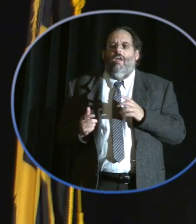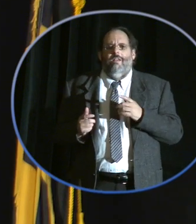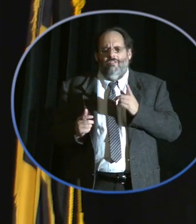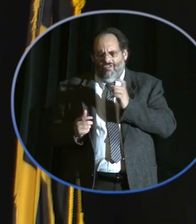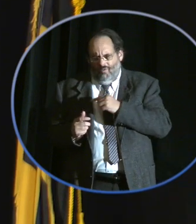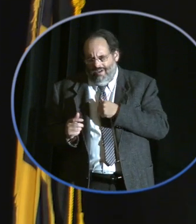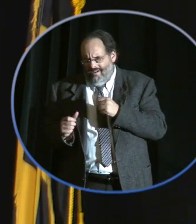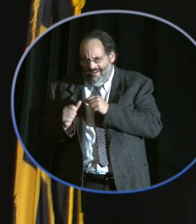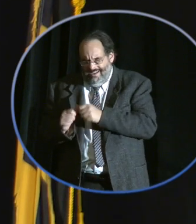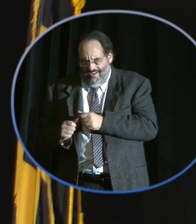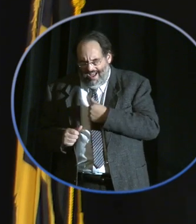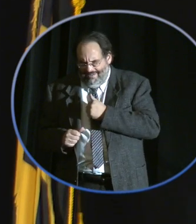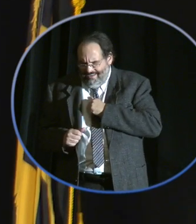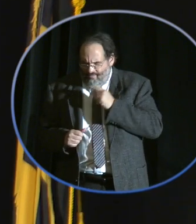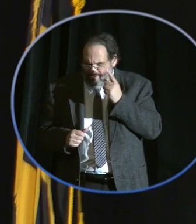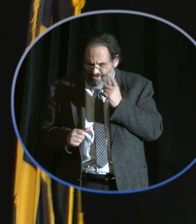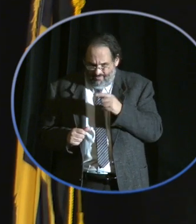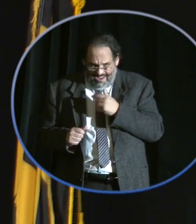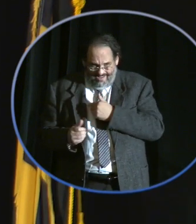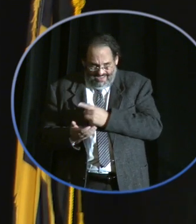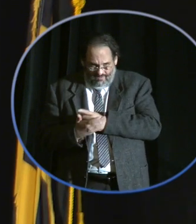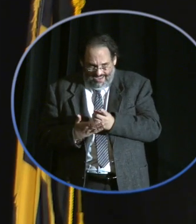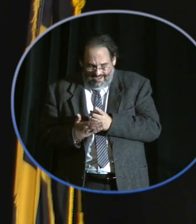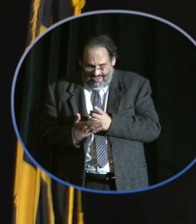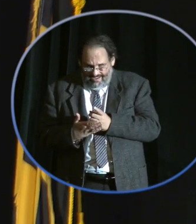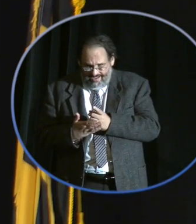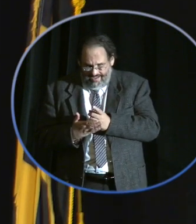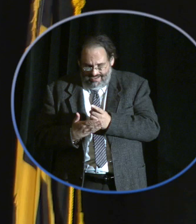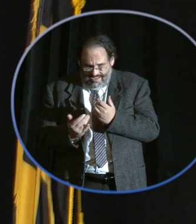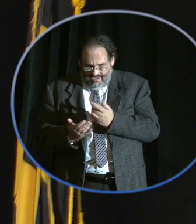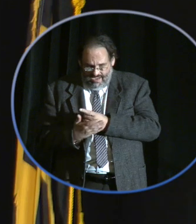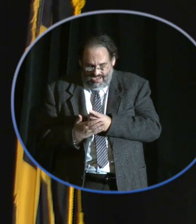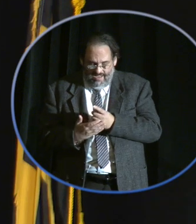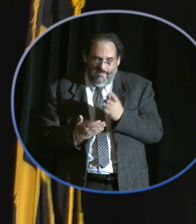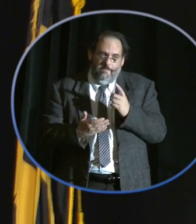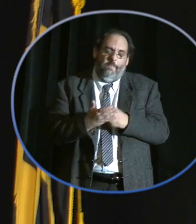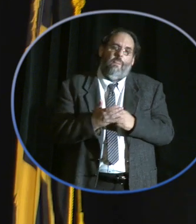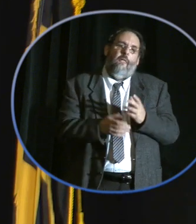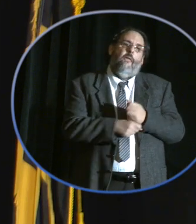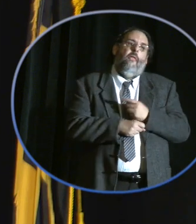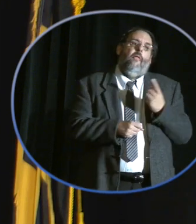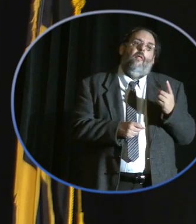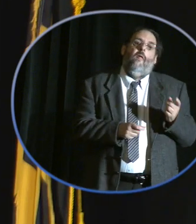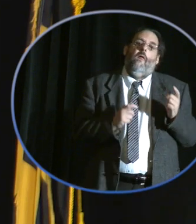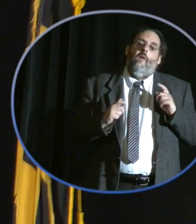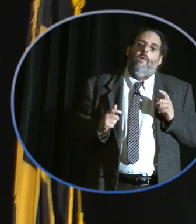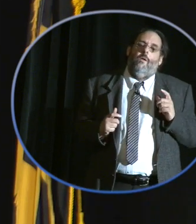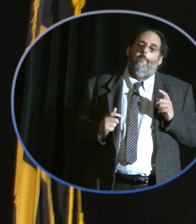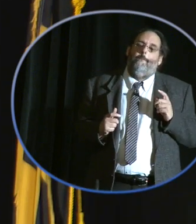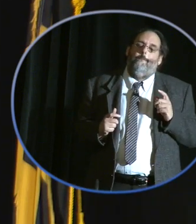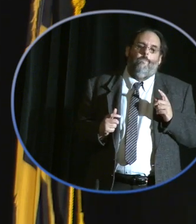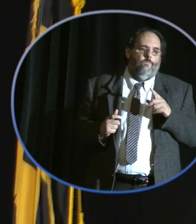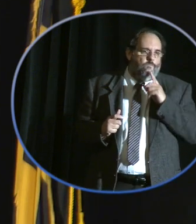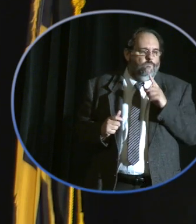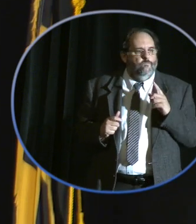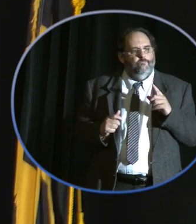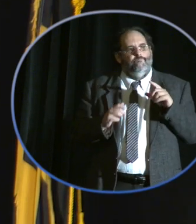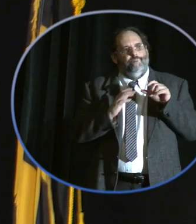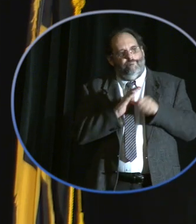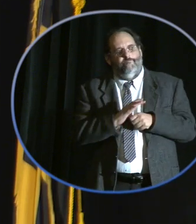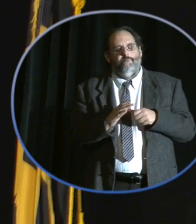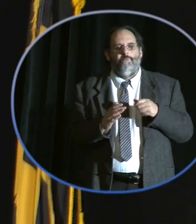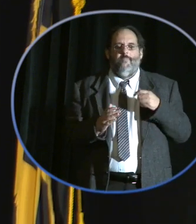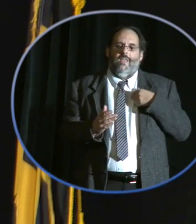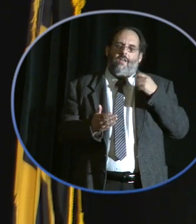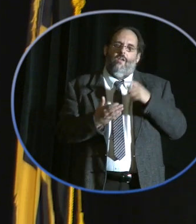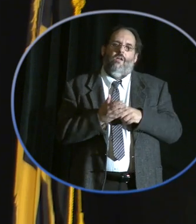we should have this week, I noticed that we received one donation that just really stood out for me. And